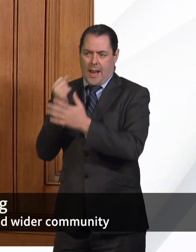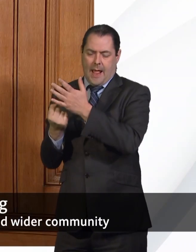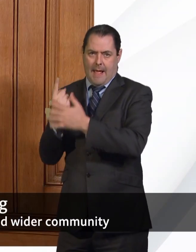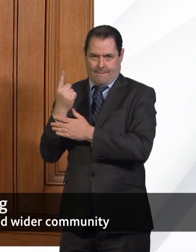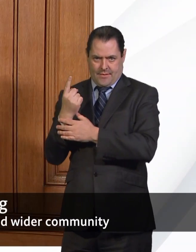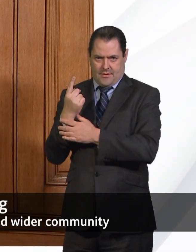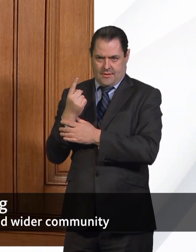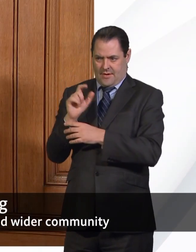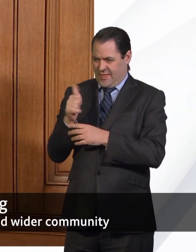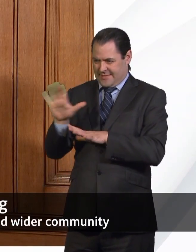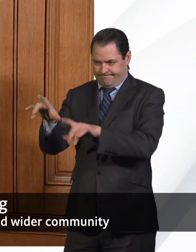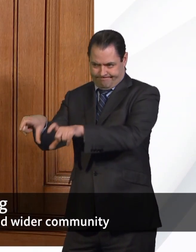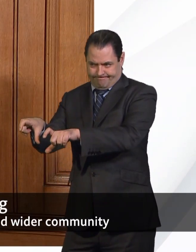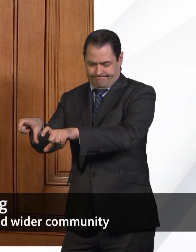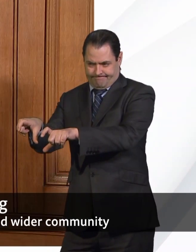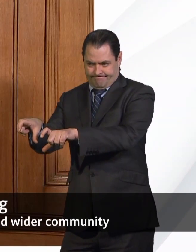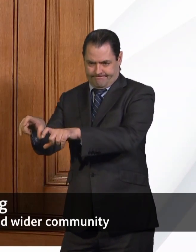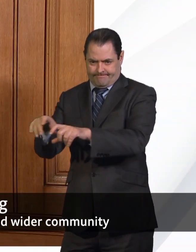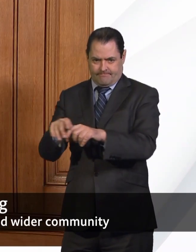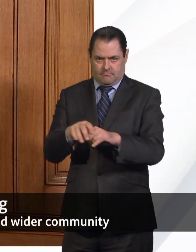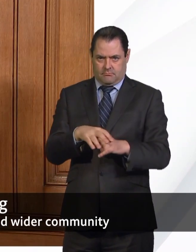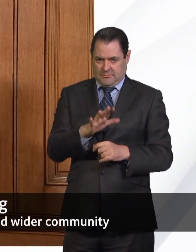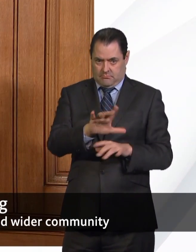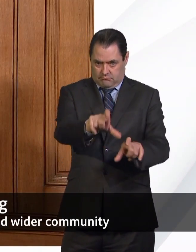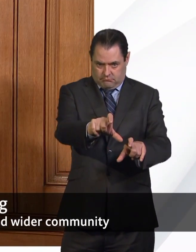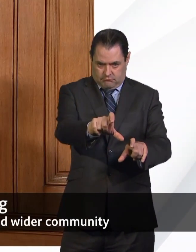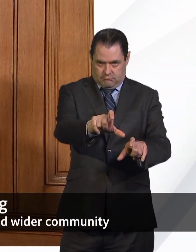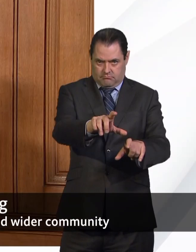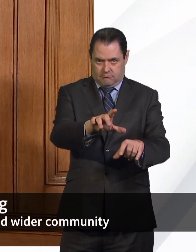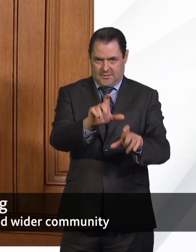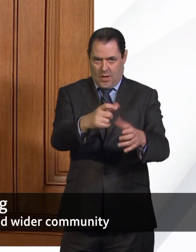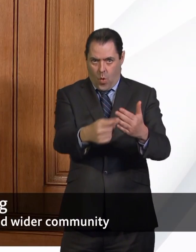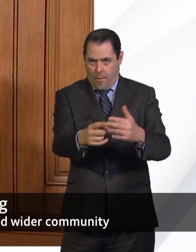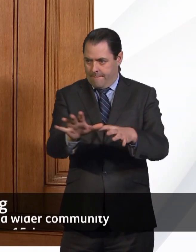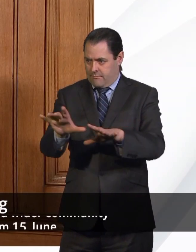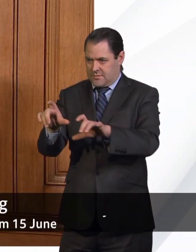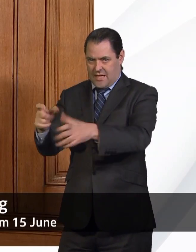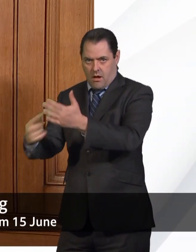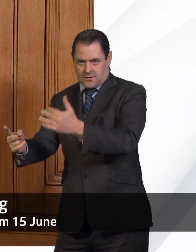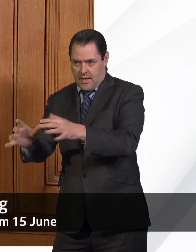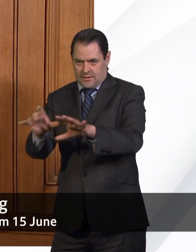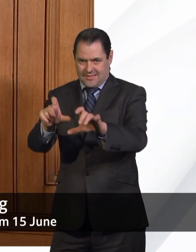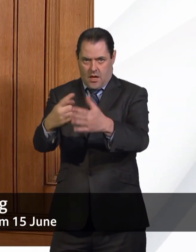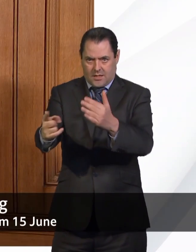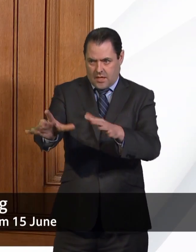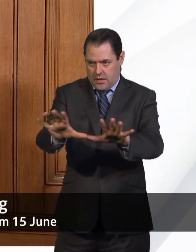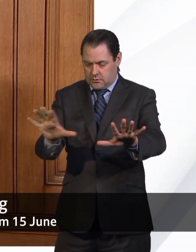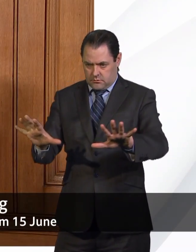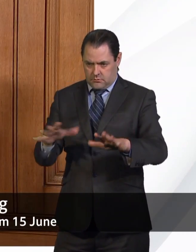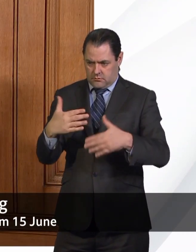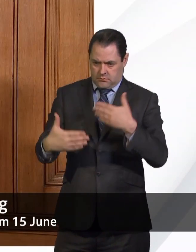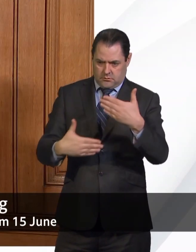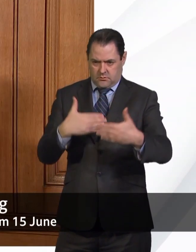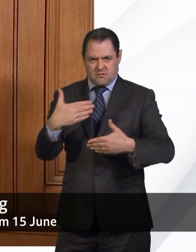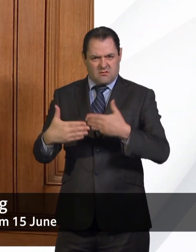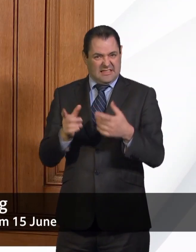therefore recommendations would come to reimpose measures. And I think that's the world we're in. And as I've just